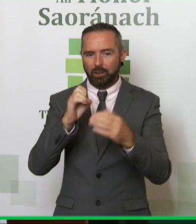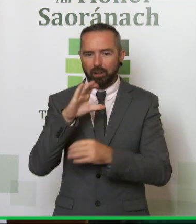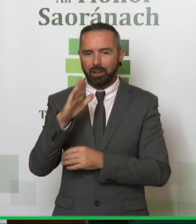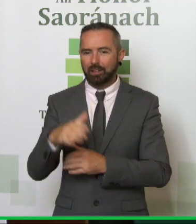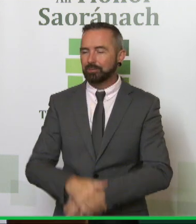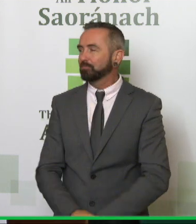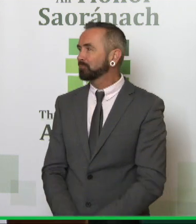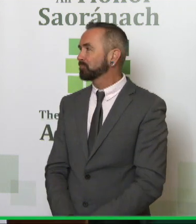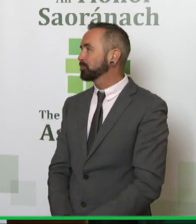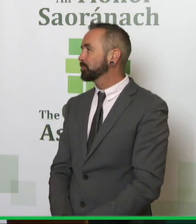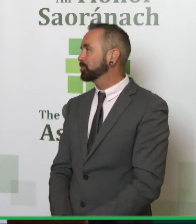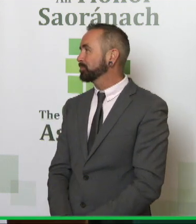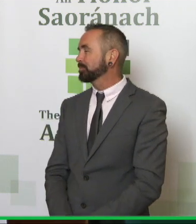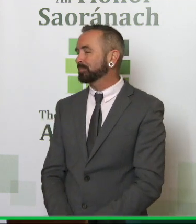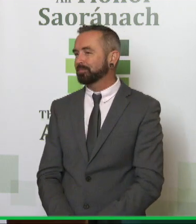everything.